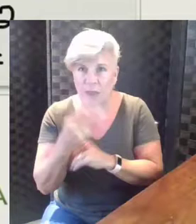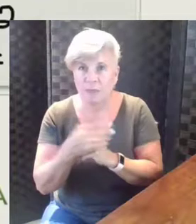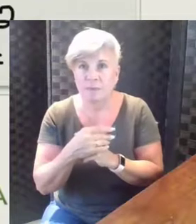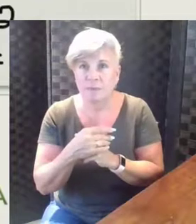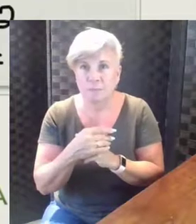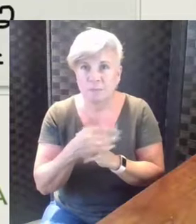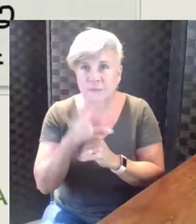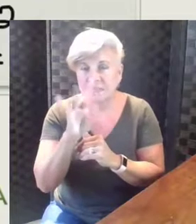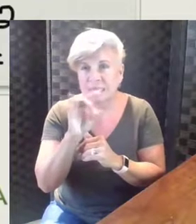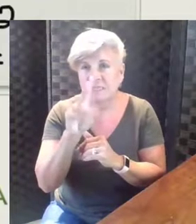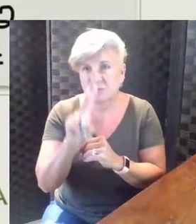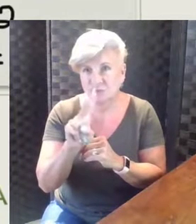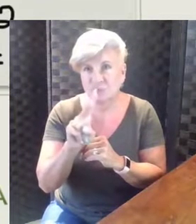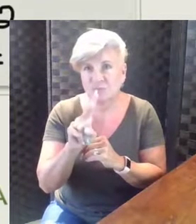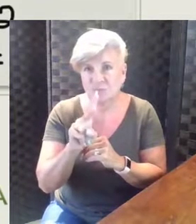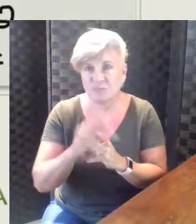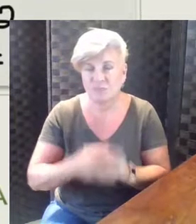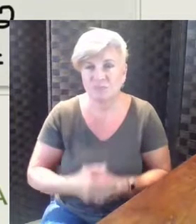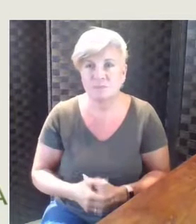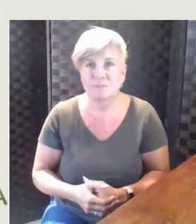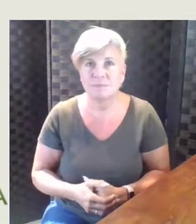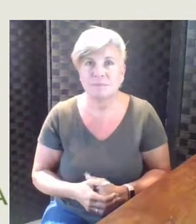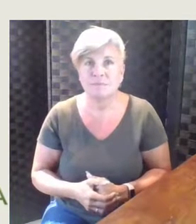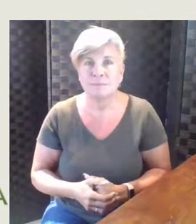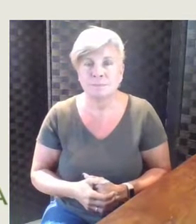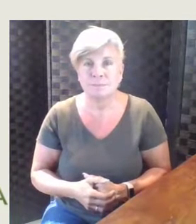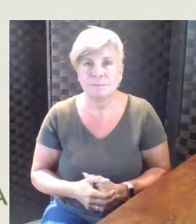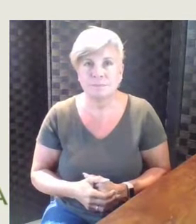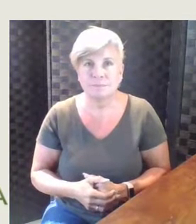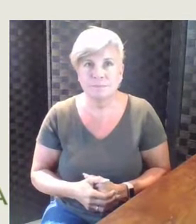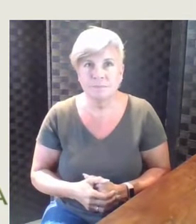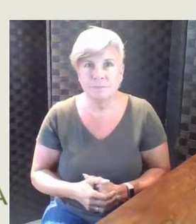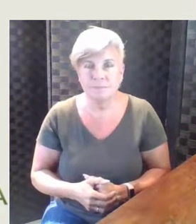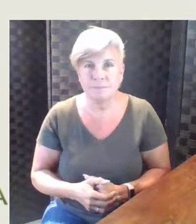plus 12 and get 82.